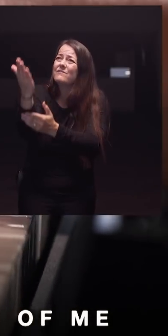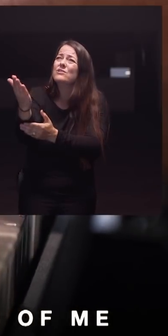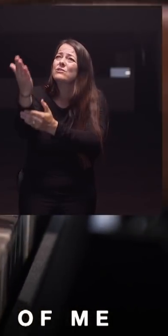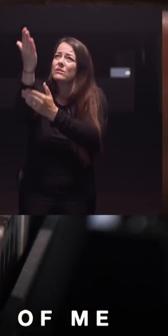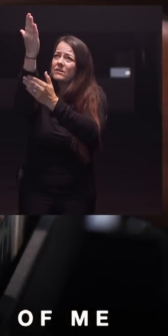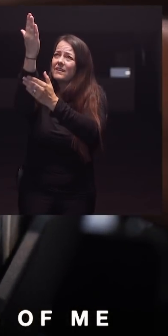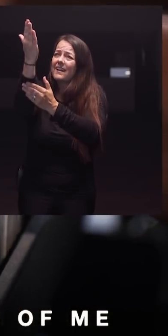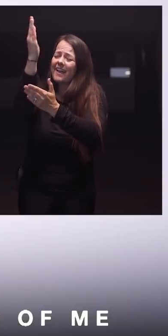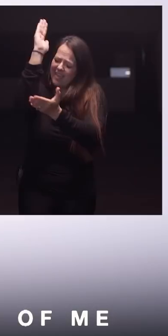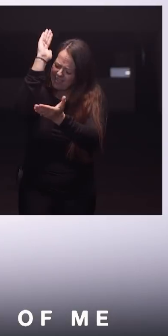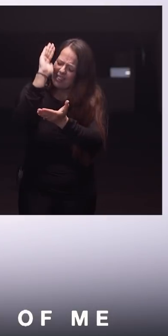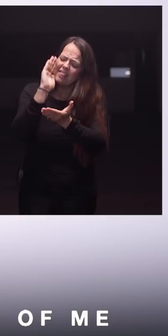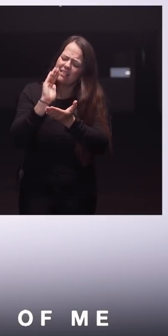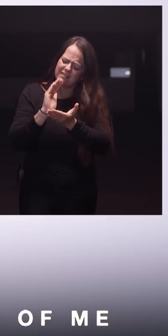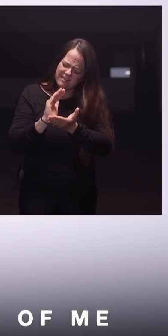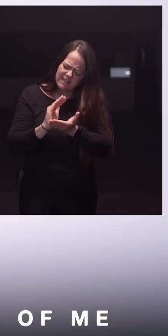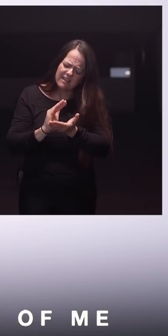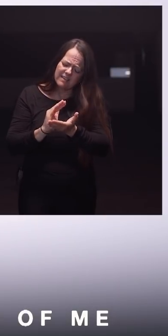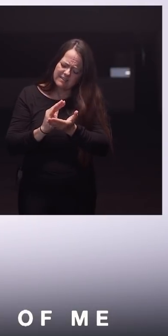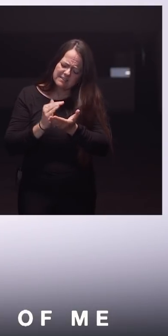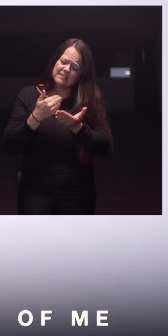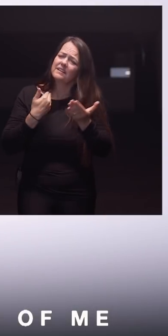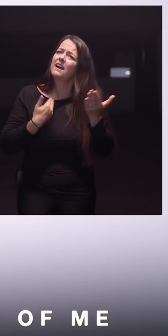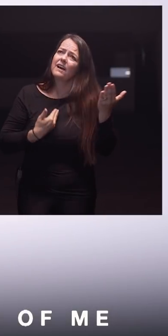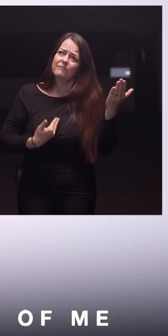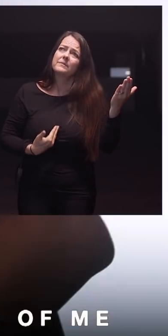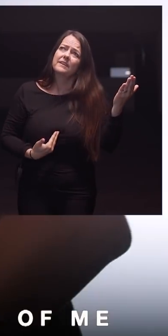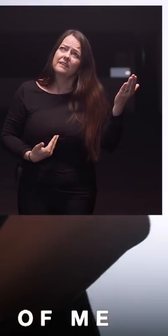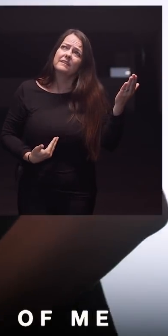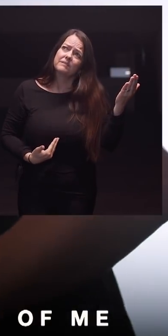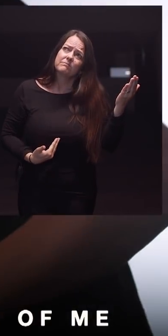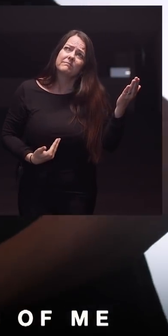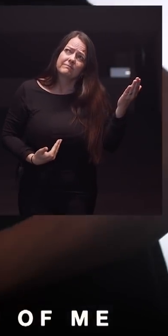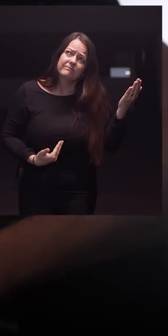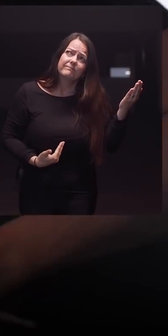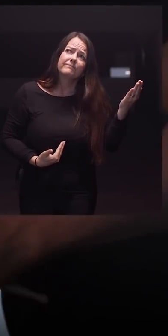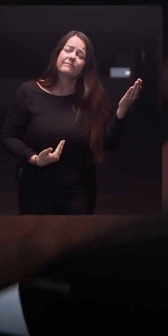more of you and less of me.